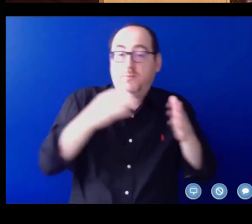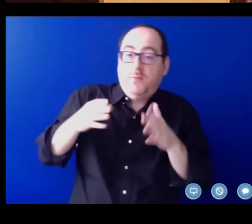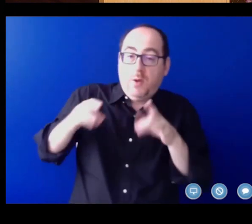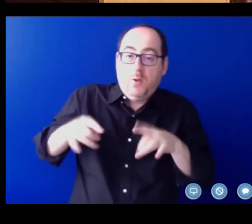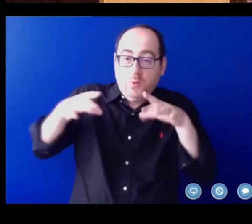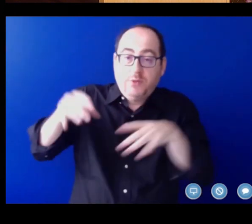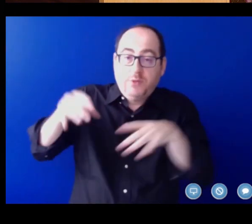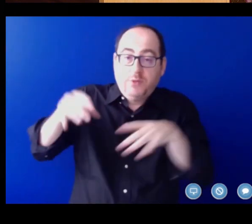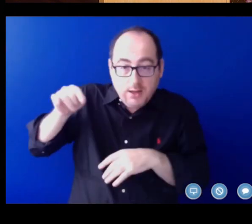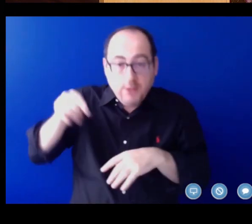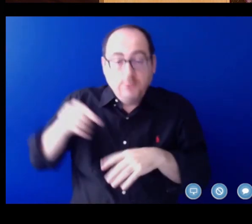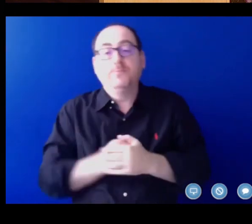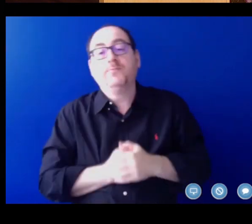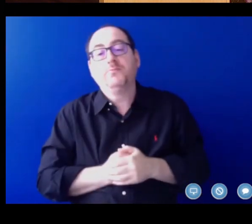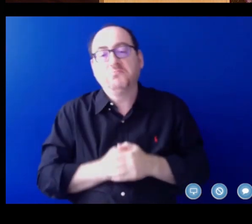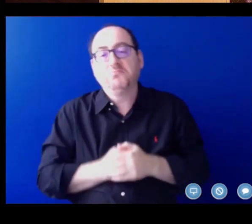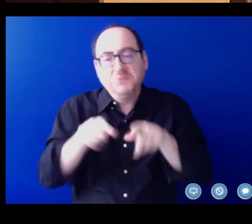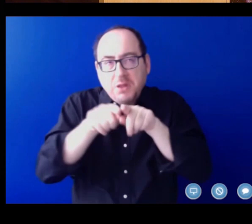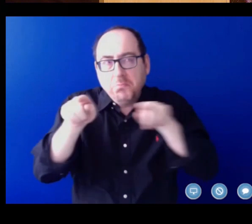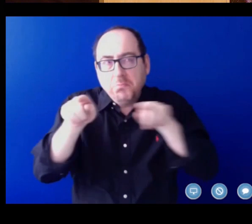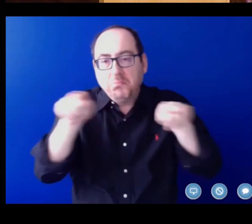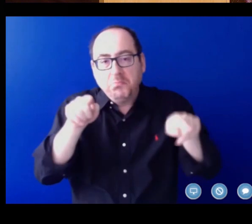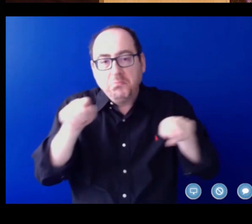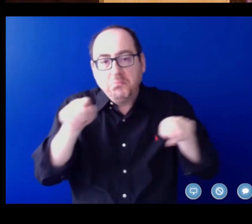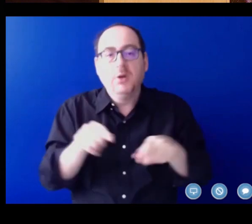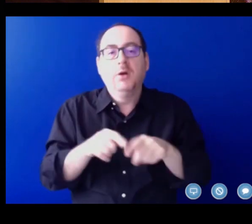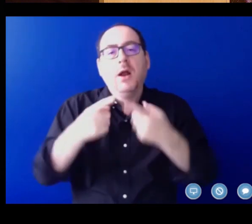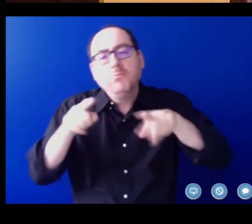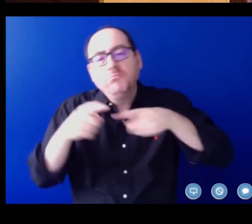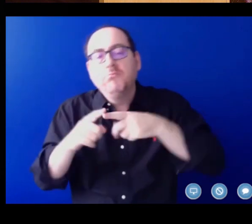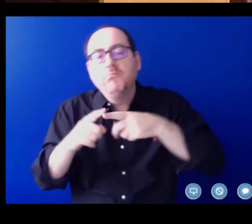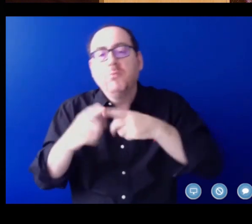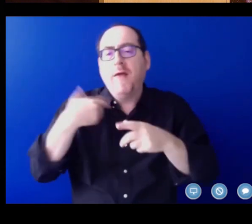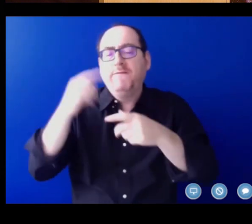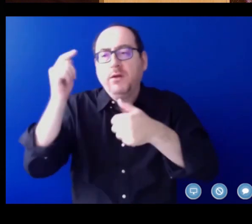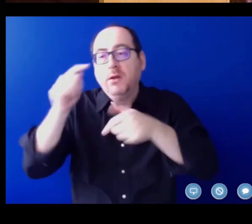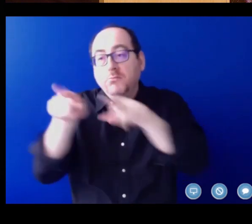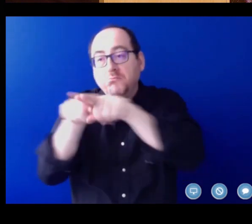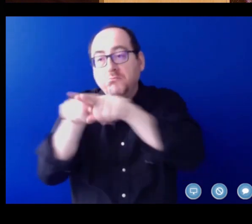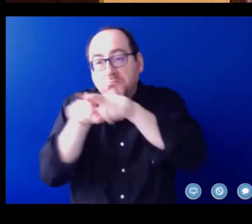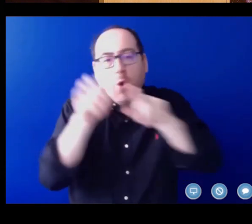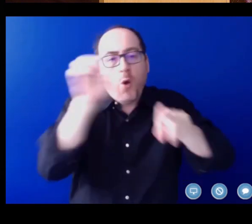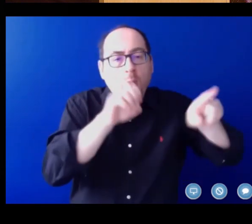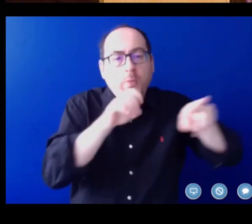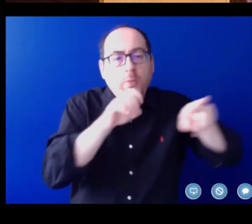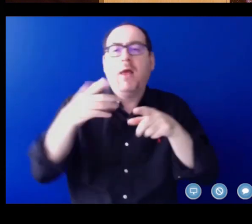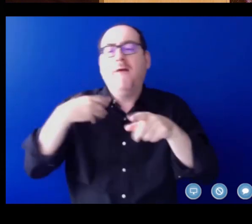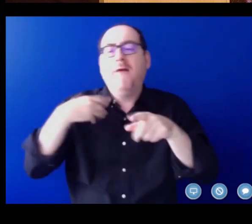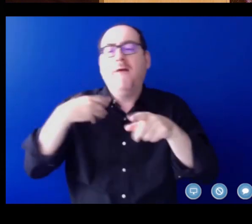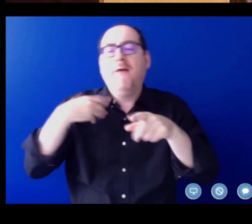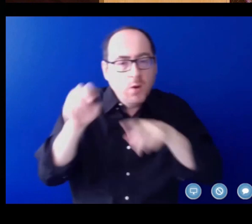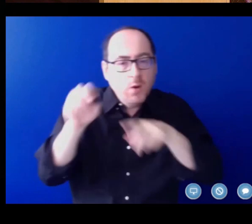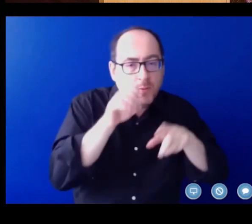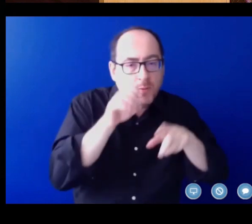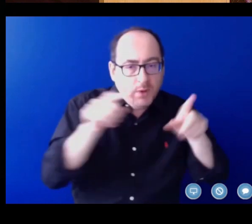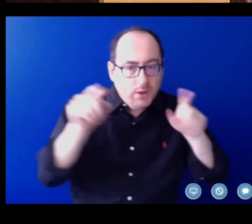has some similarities as well as differences to Europe. So I just want to play a quick game here of true or false. So